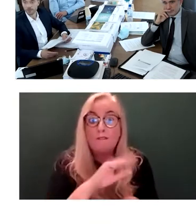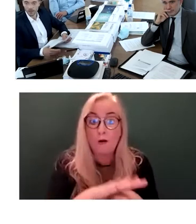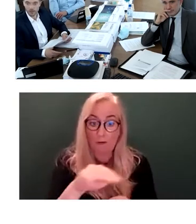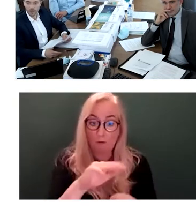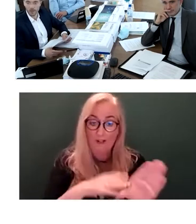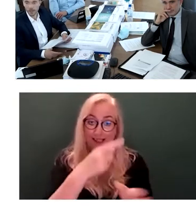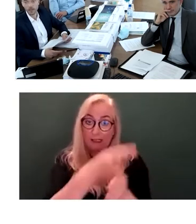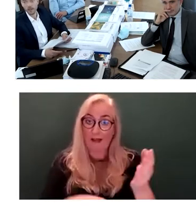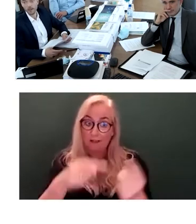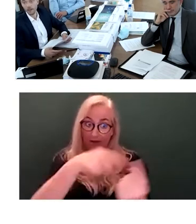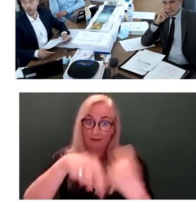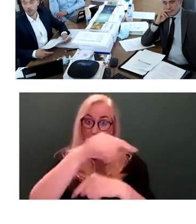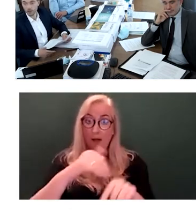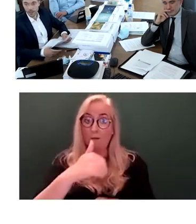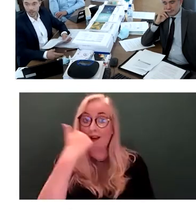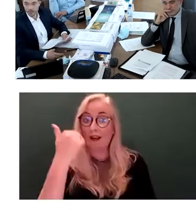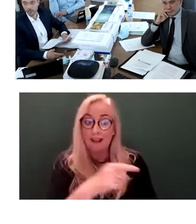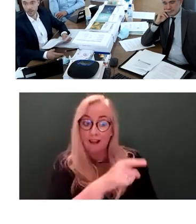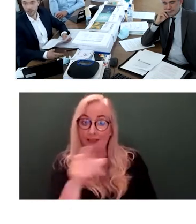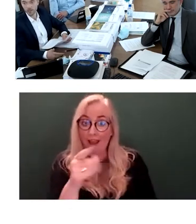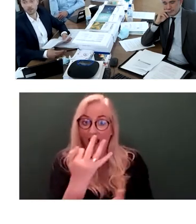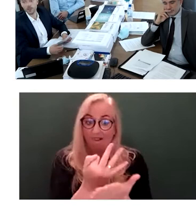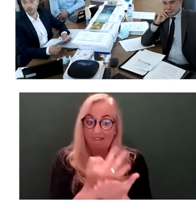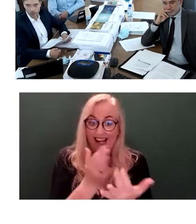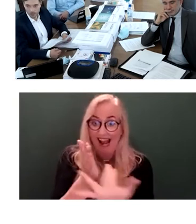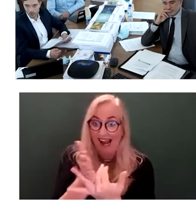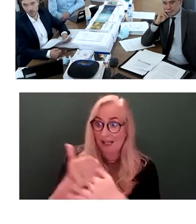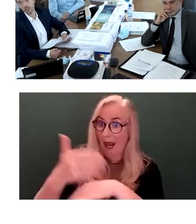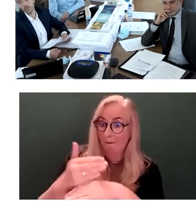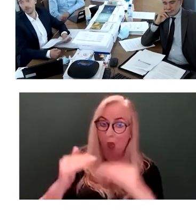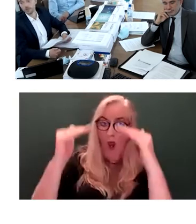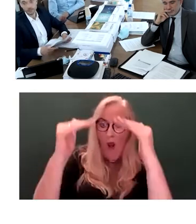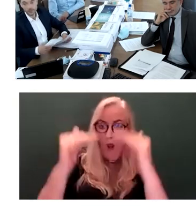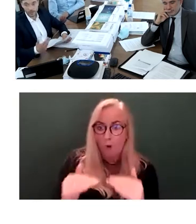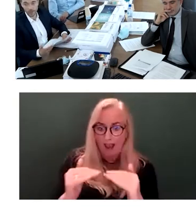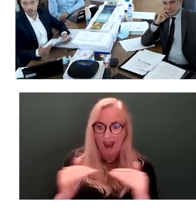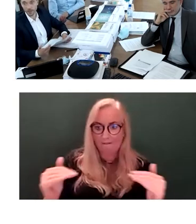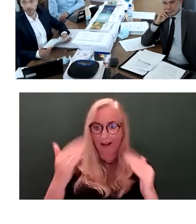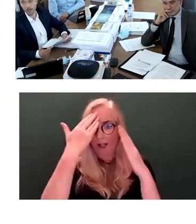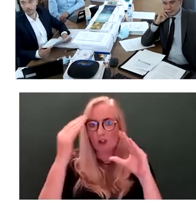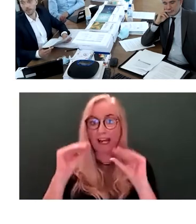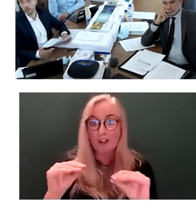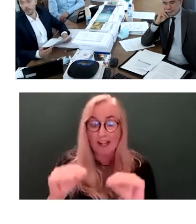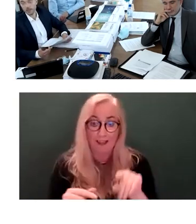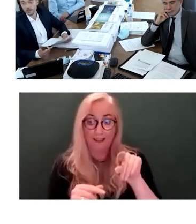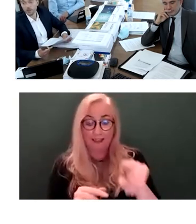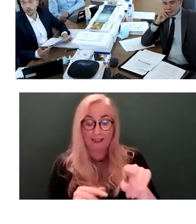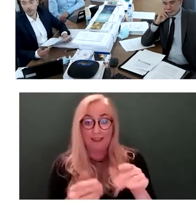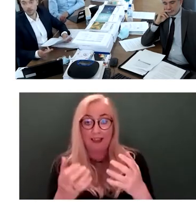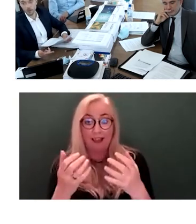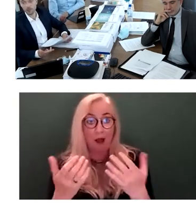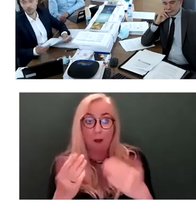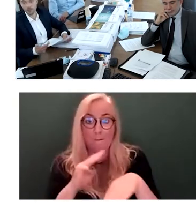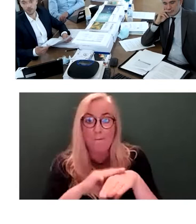disabilities, given that they often access the labor market with lower levels of education, given that they have that they're